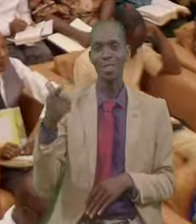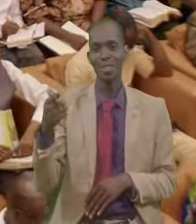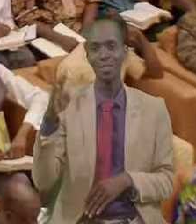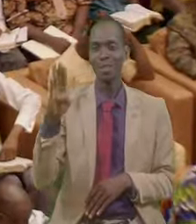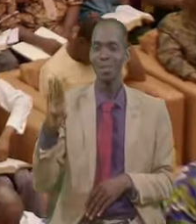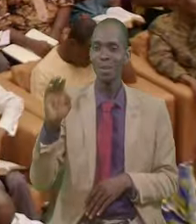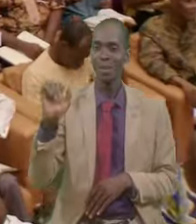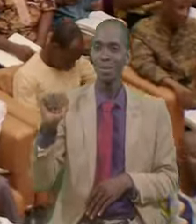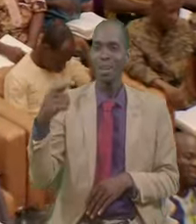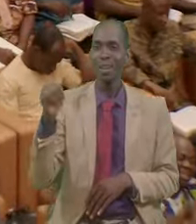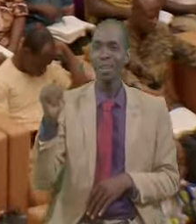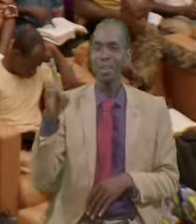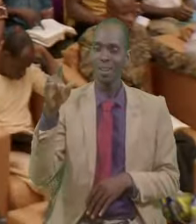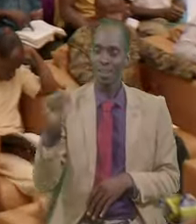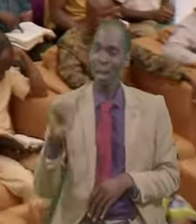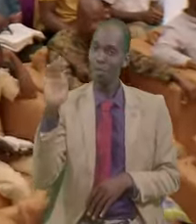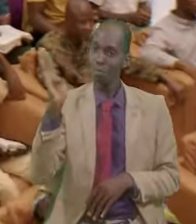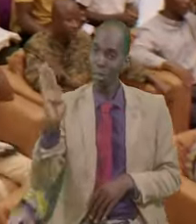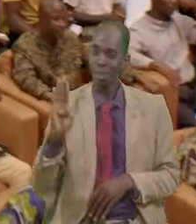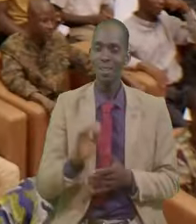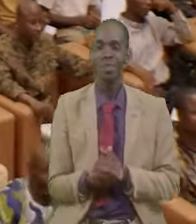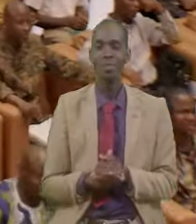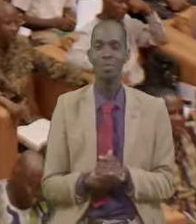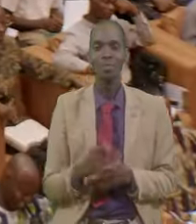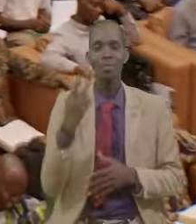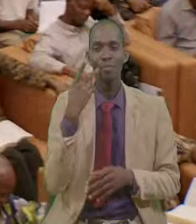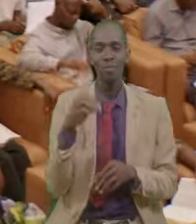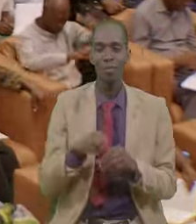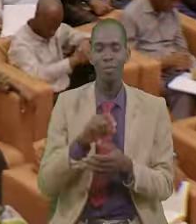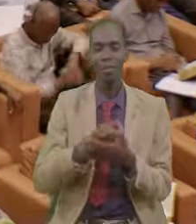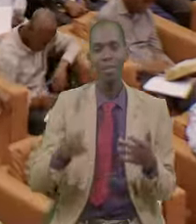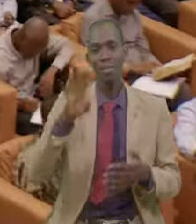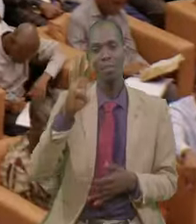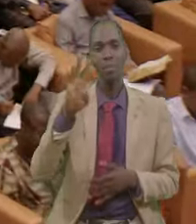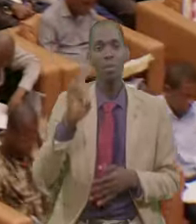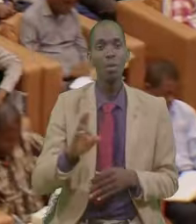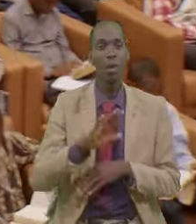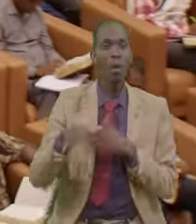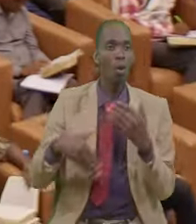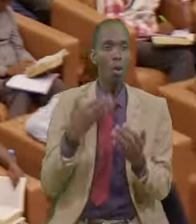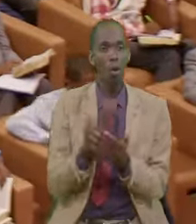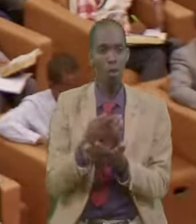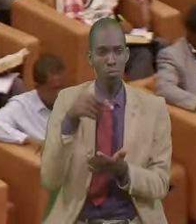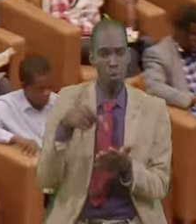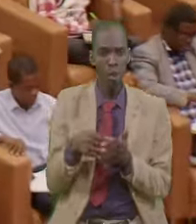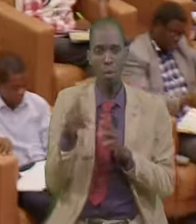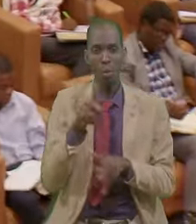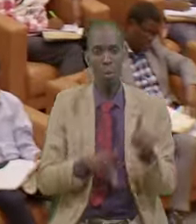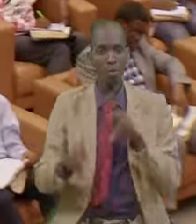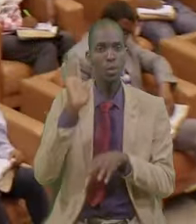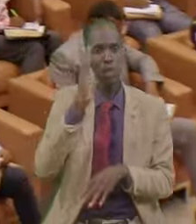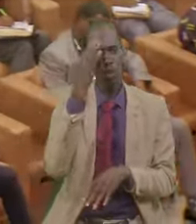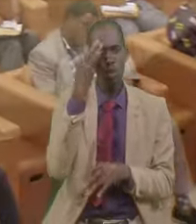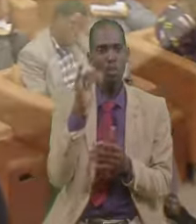I said, there's God at Bagada. Look at verse 47. And all this army shall know that the Lord